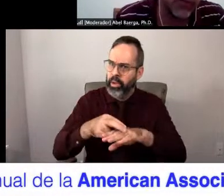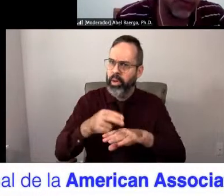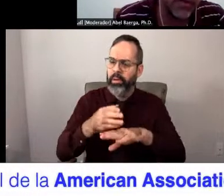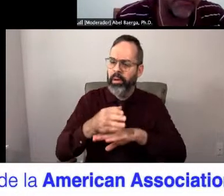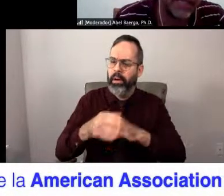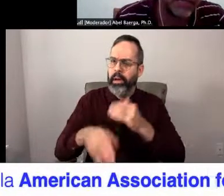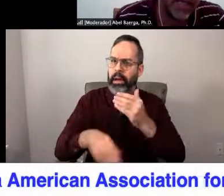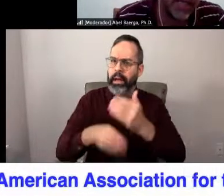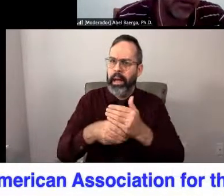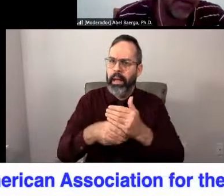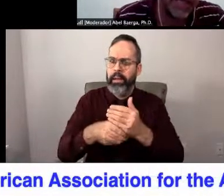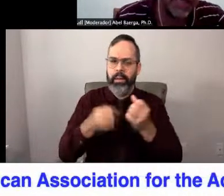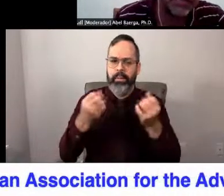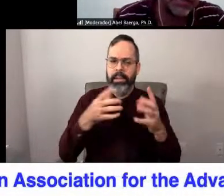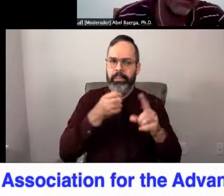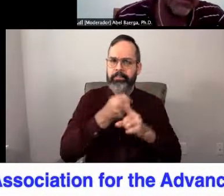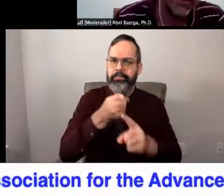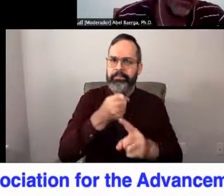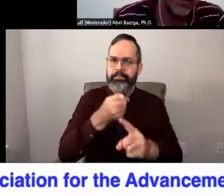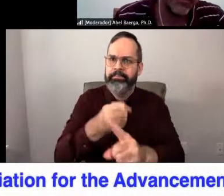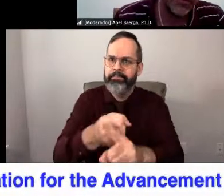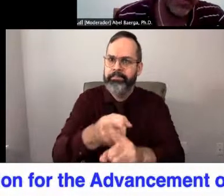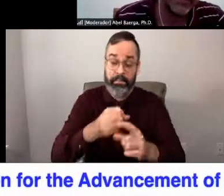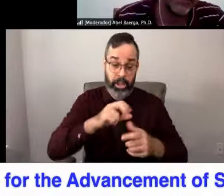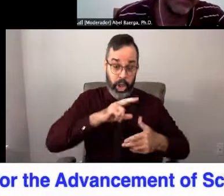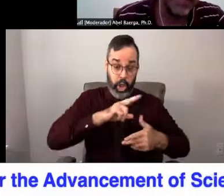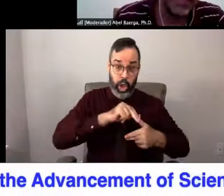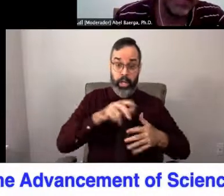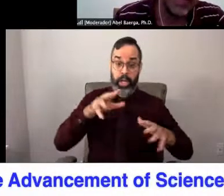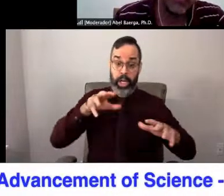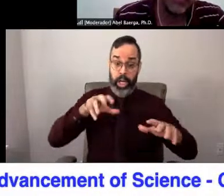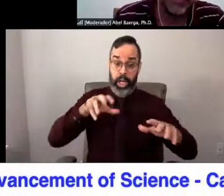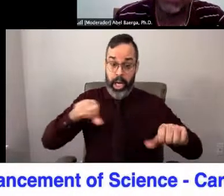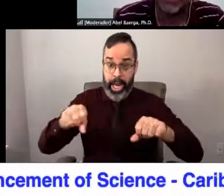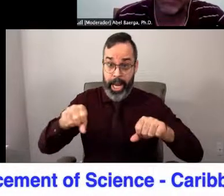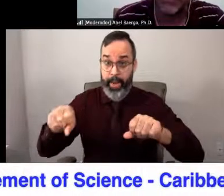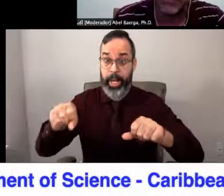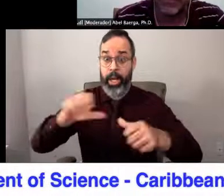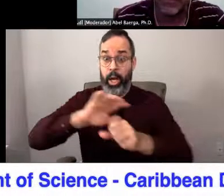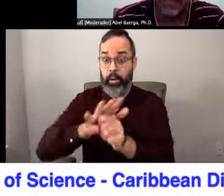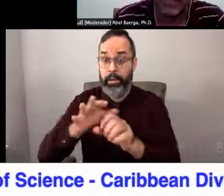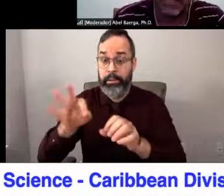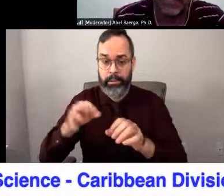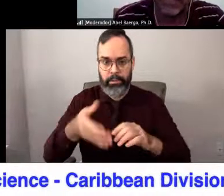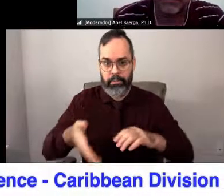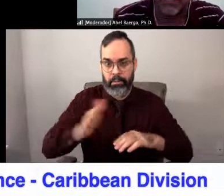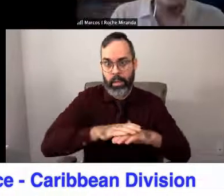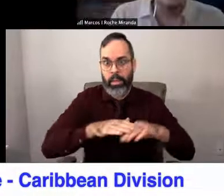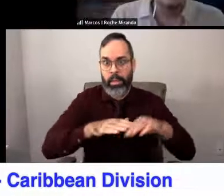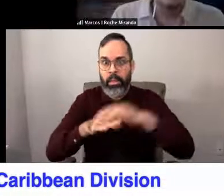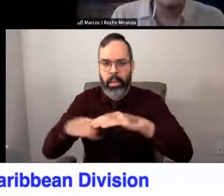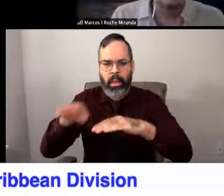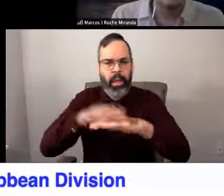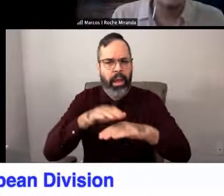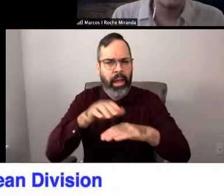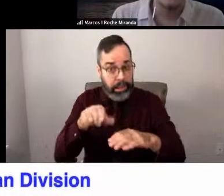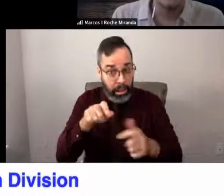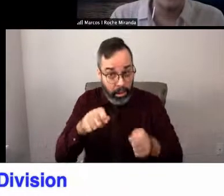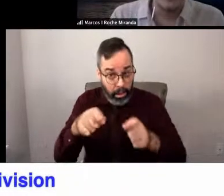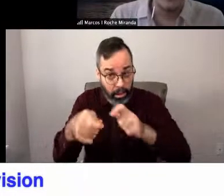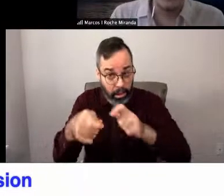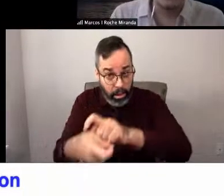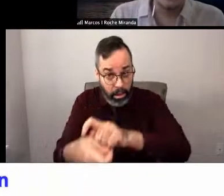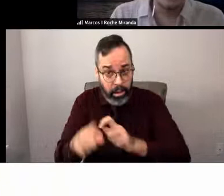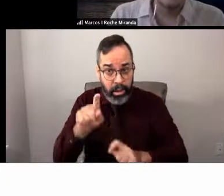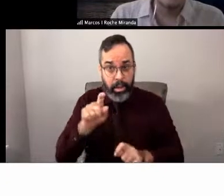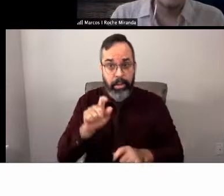stressful events like hurricanes, earthquakes, and COVID-19? Is that something you've looked into?